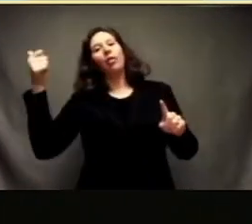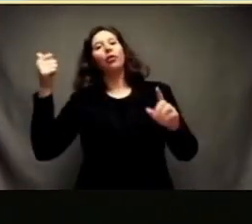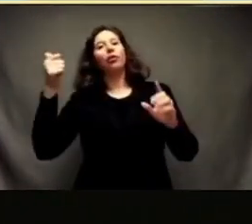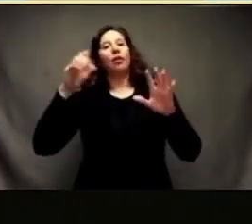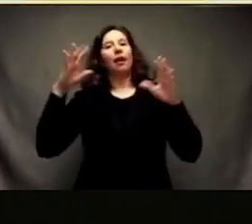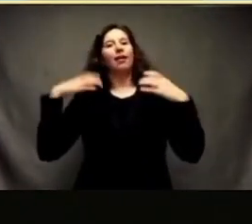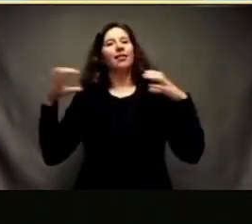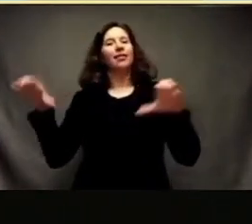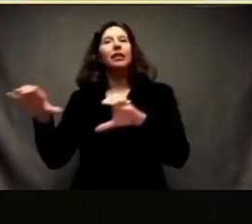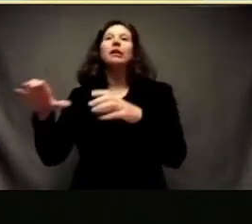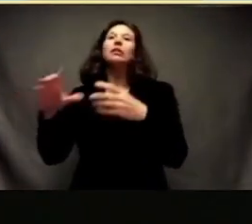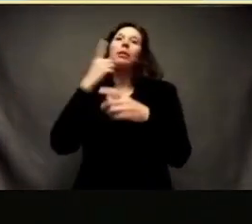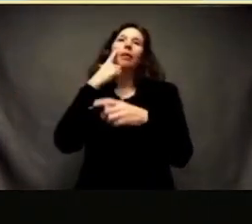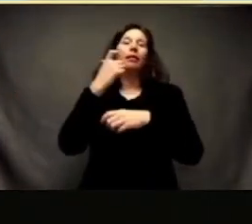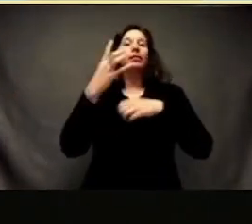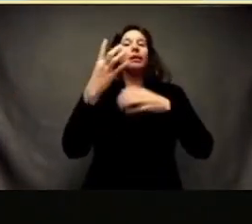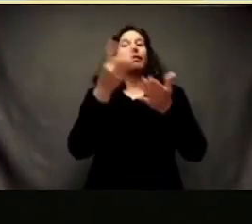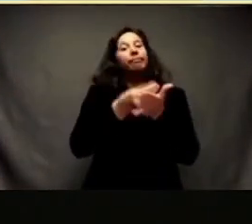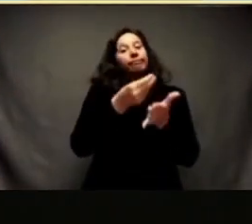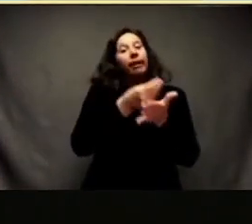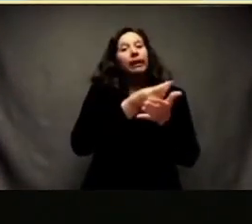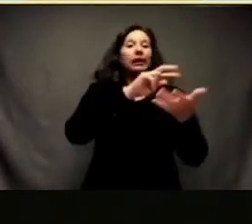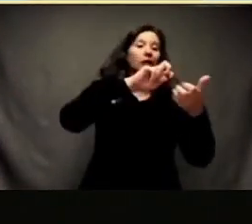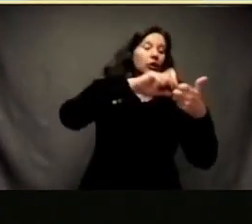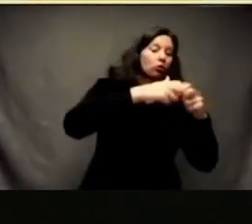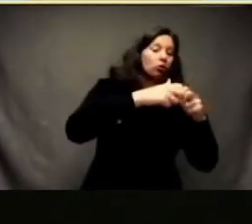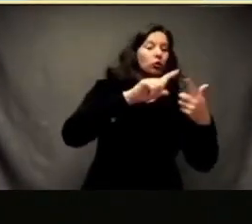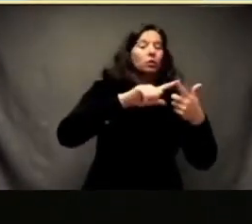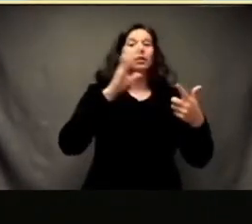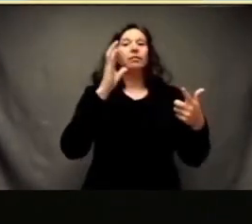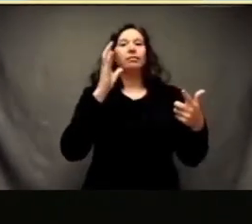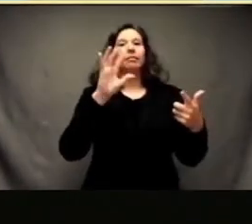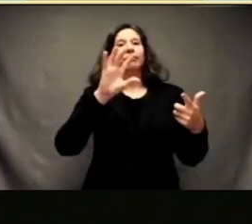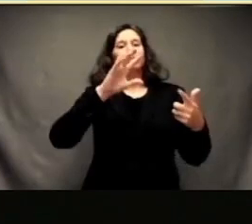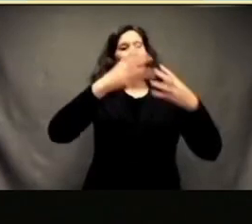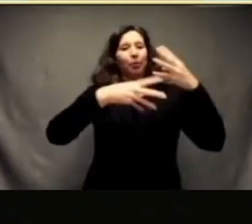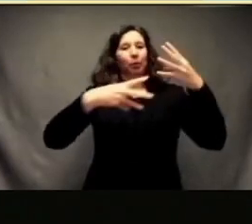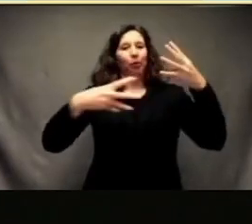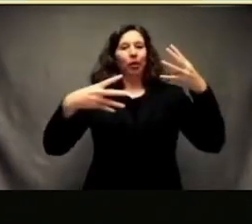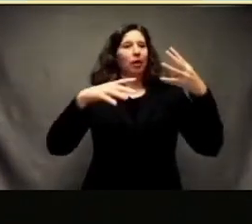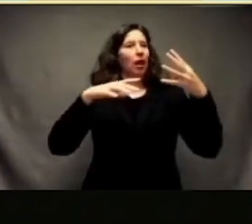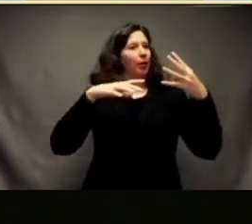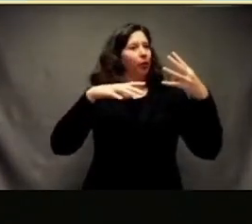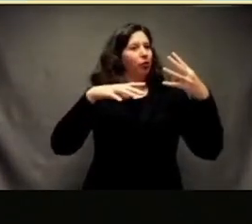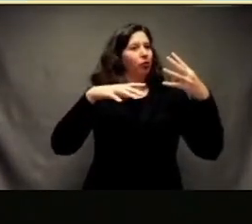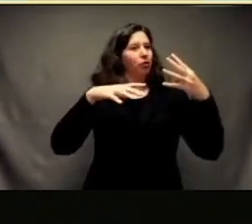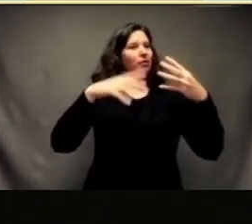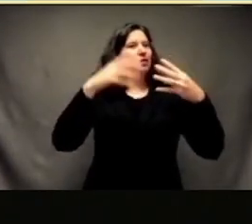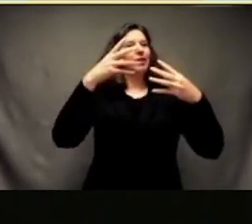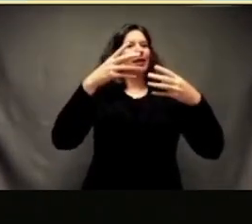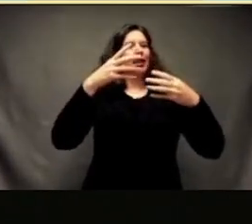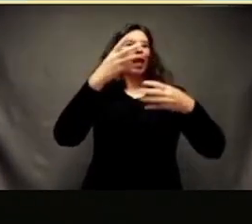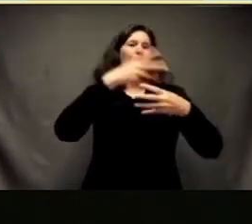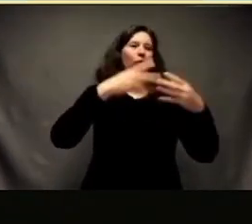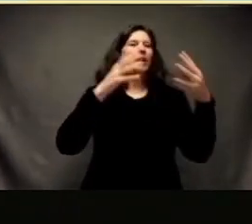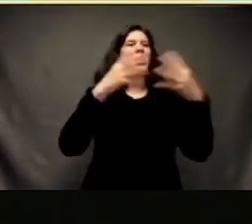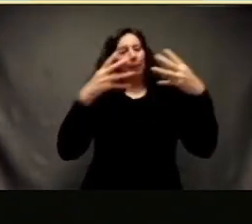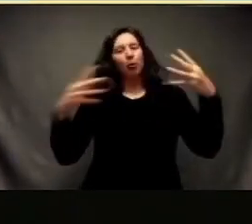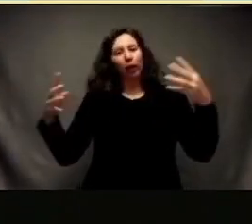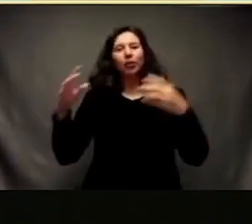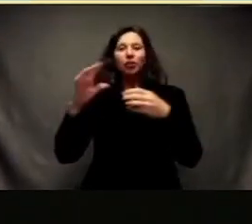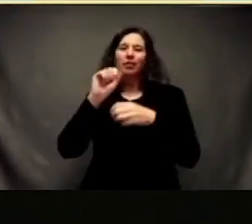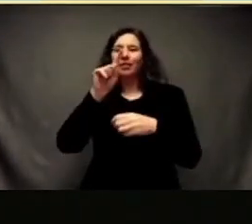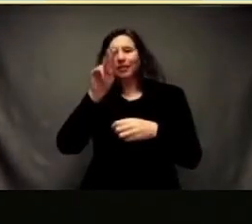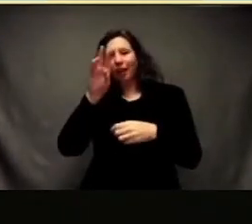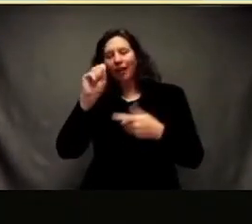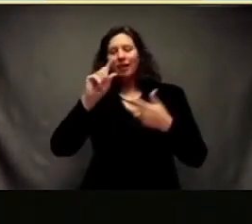ethnicity, socioeconomic status, or immigration status. And we collaborate with organizations that especially support these